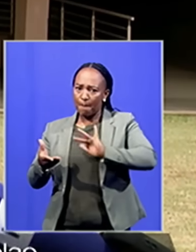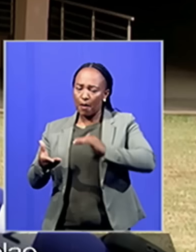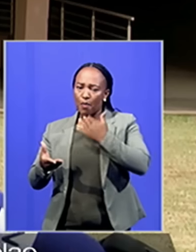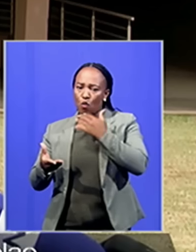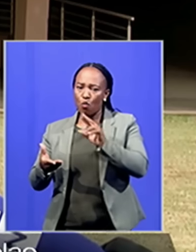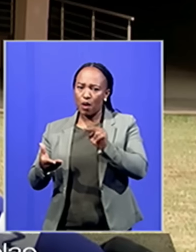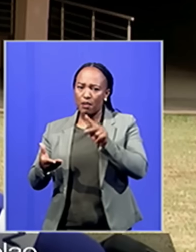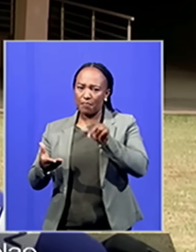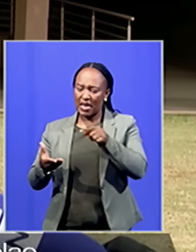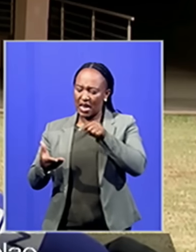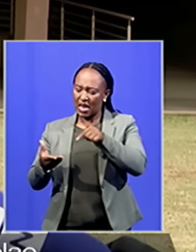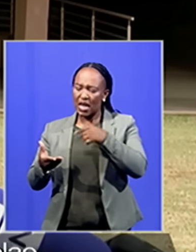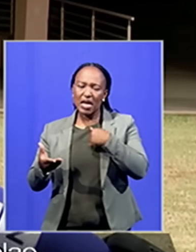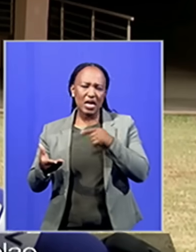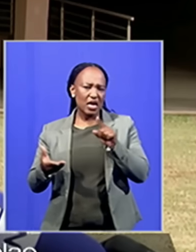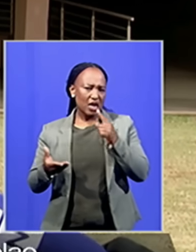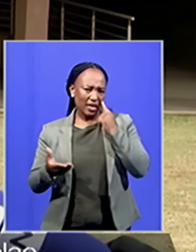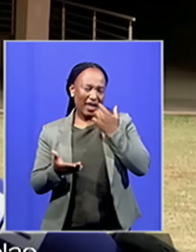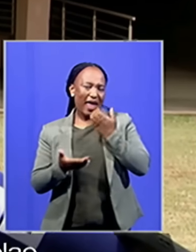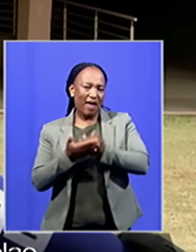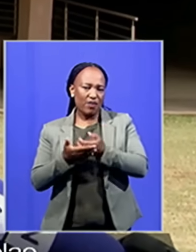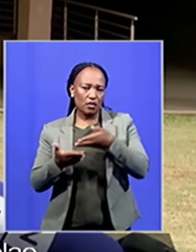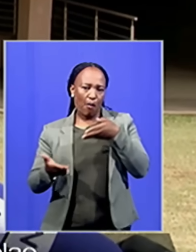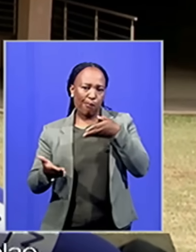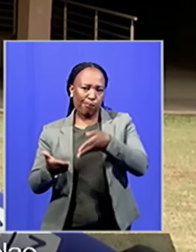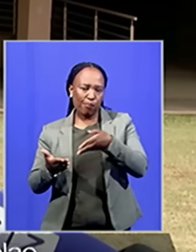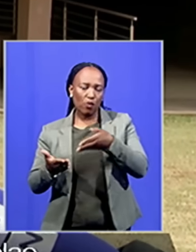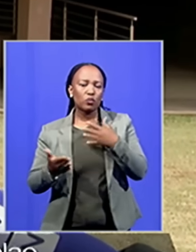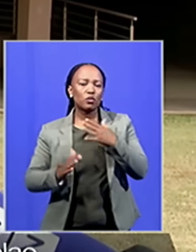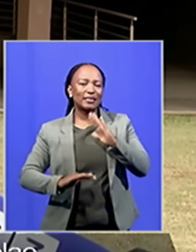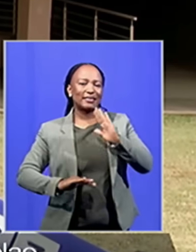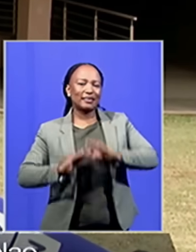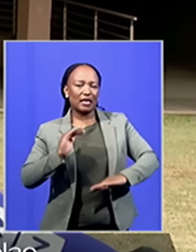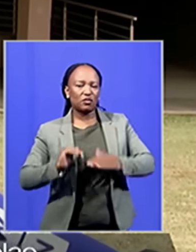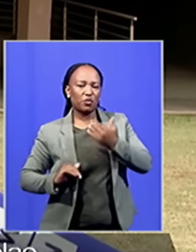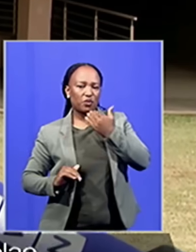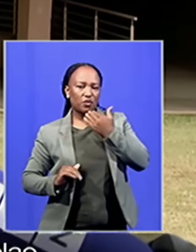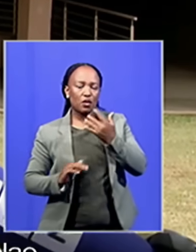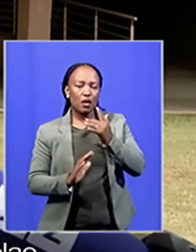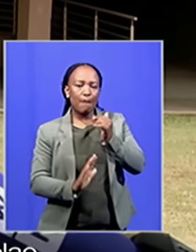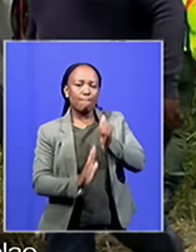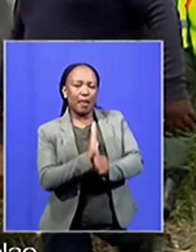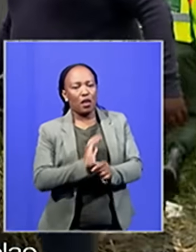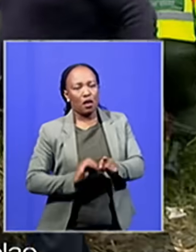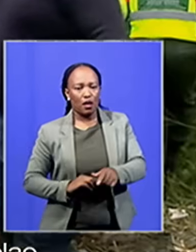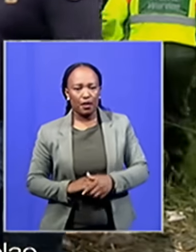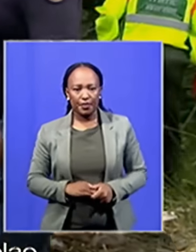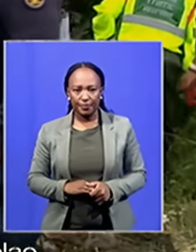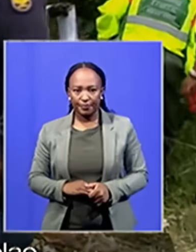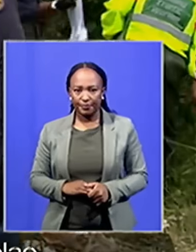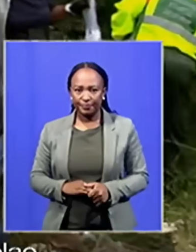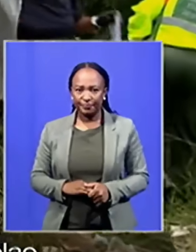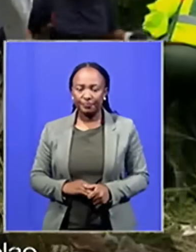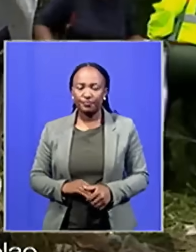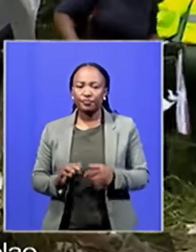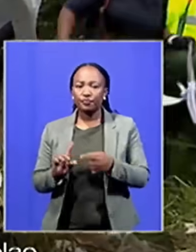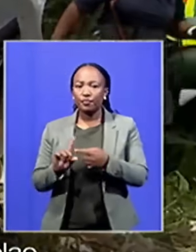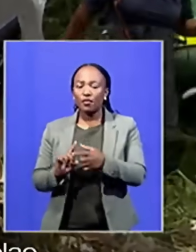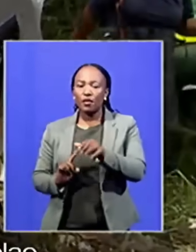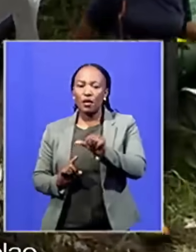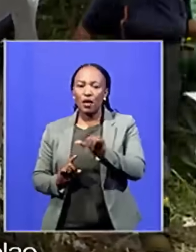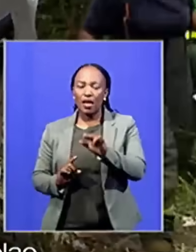we found that we had prima facie evidence to charge the accused with the charge of murder. Ayanda